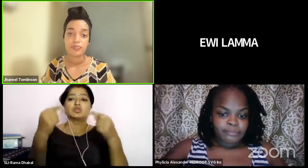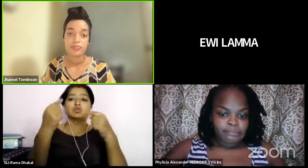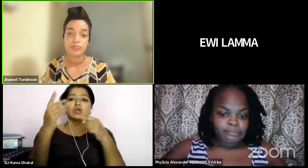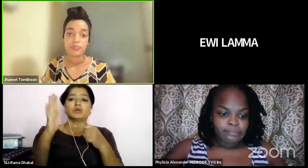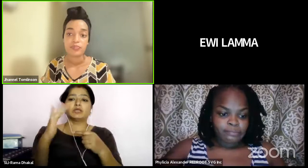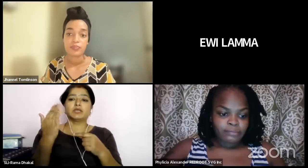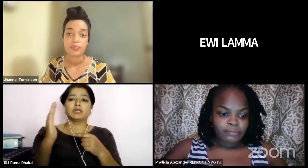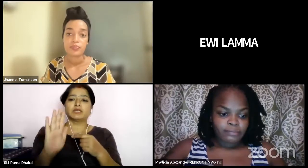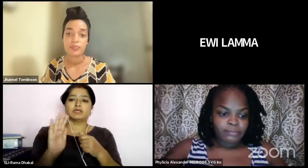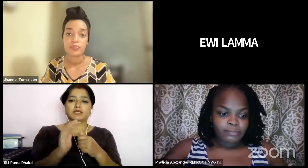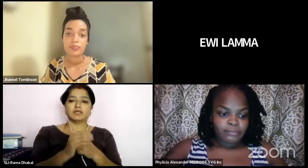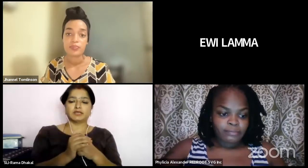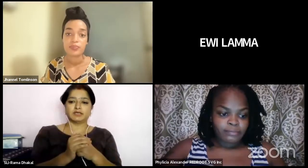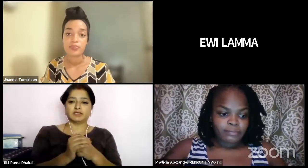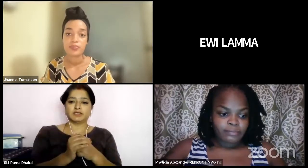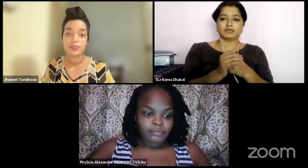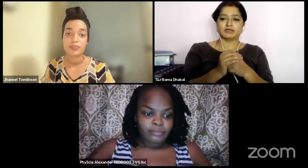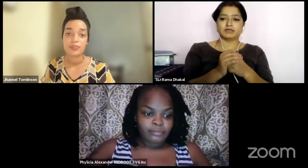So many.